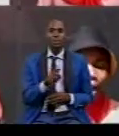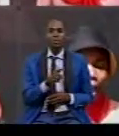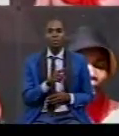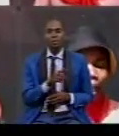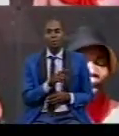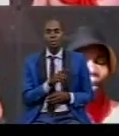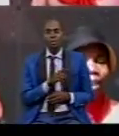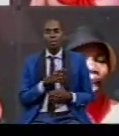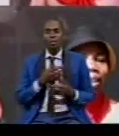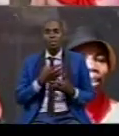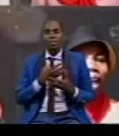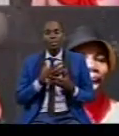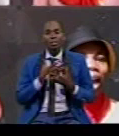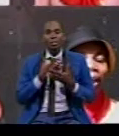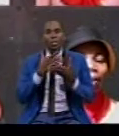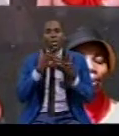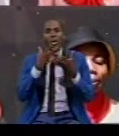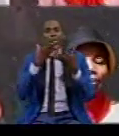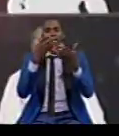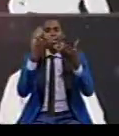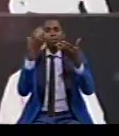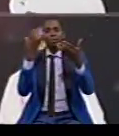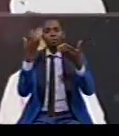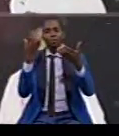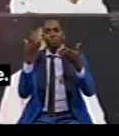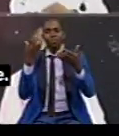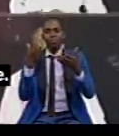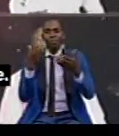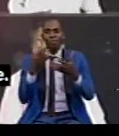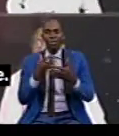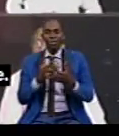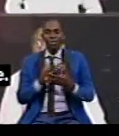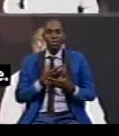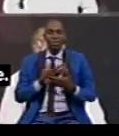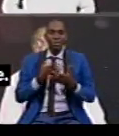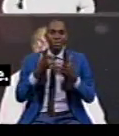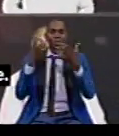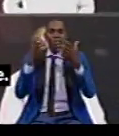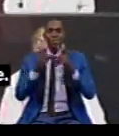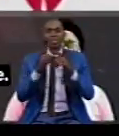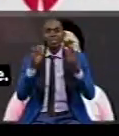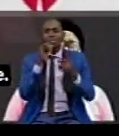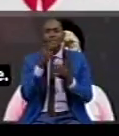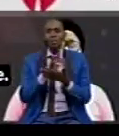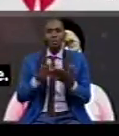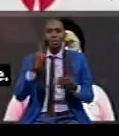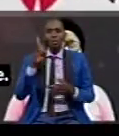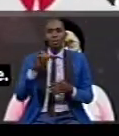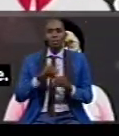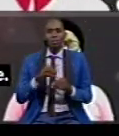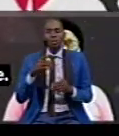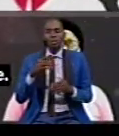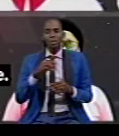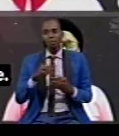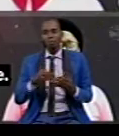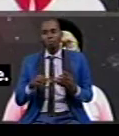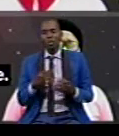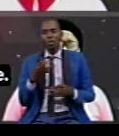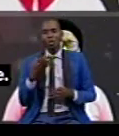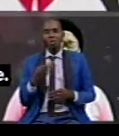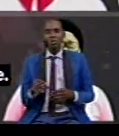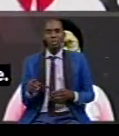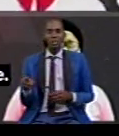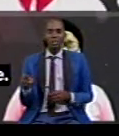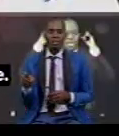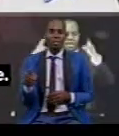dead, thou shalt be saved. In verse 10 says, for with the heart